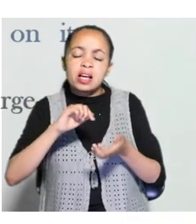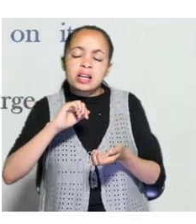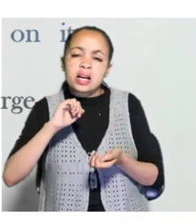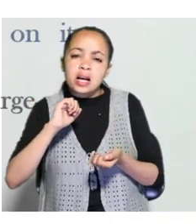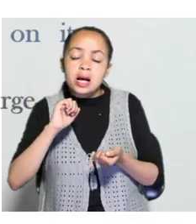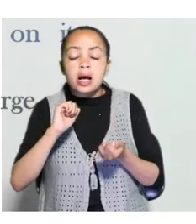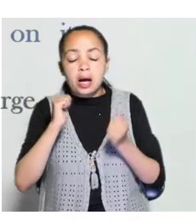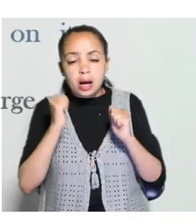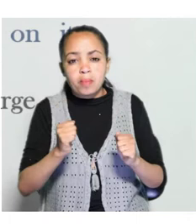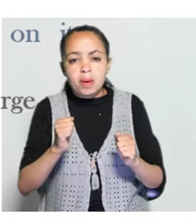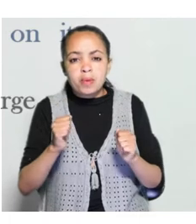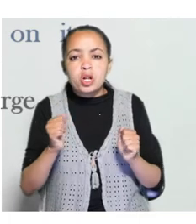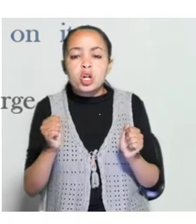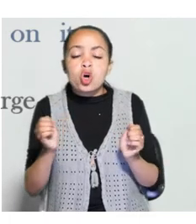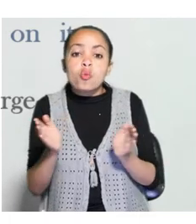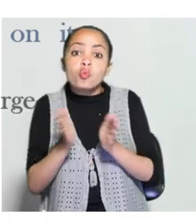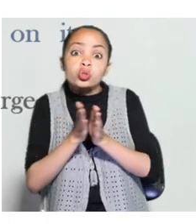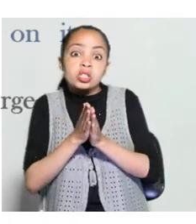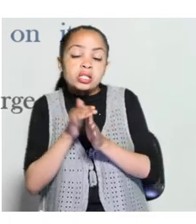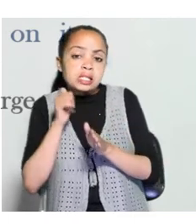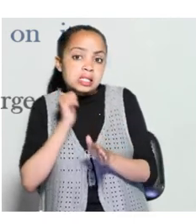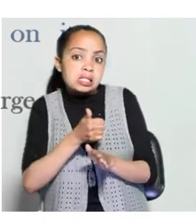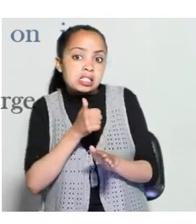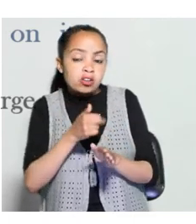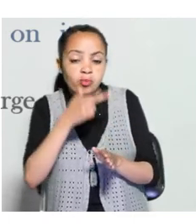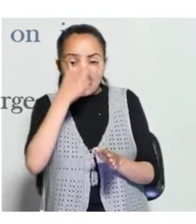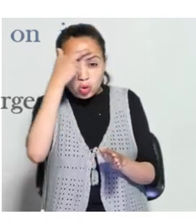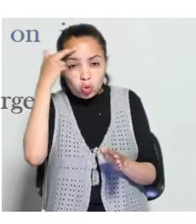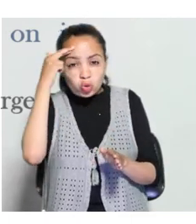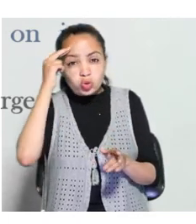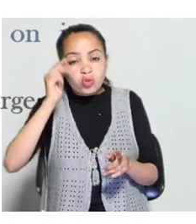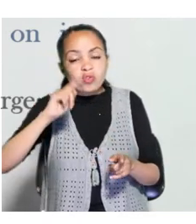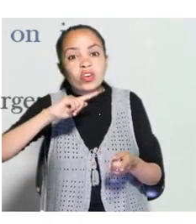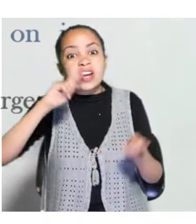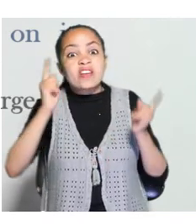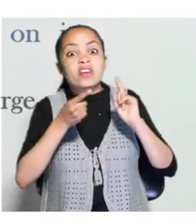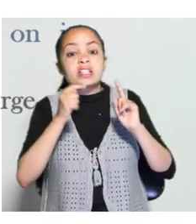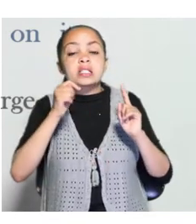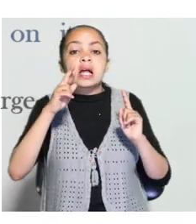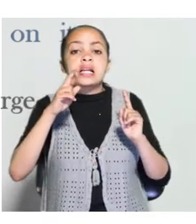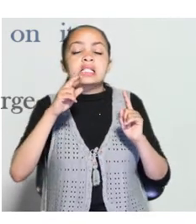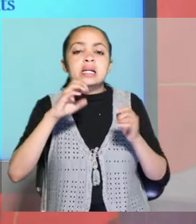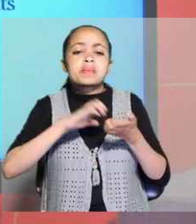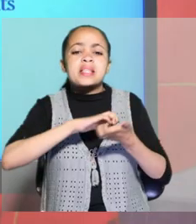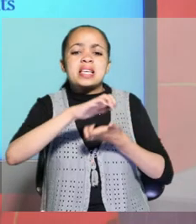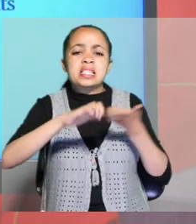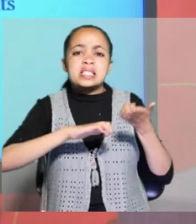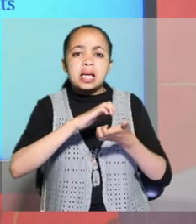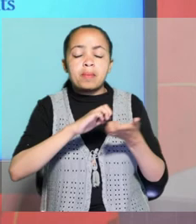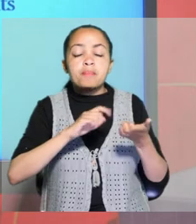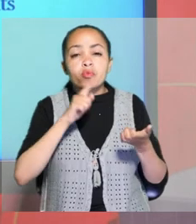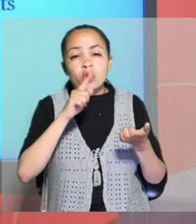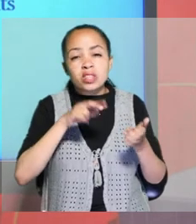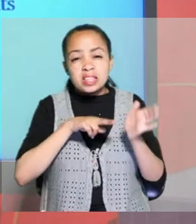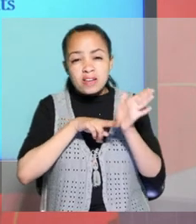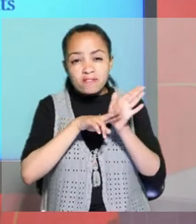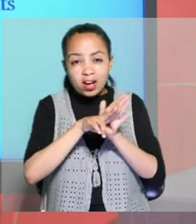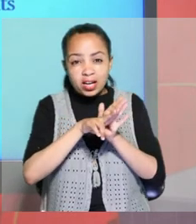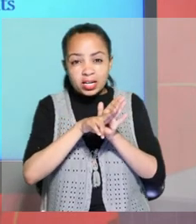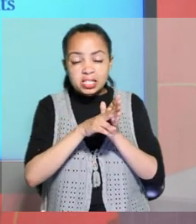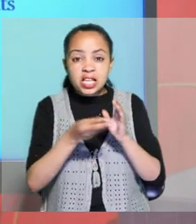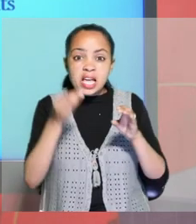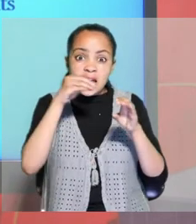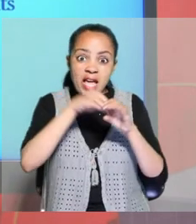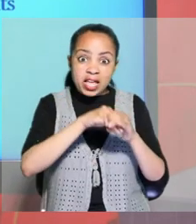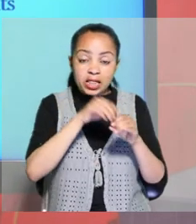itself because of the presence of reverse transcriptase enzyme. Once a virus, this virus,